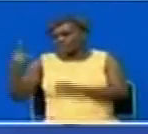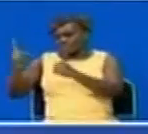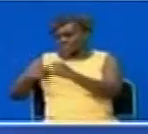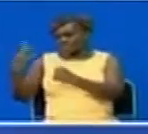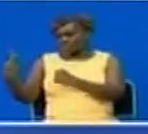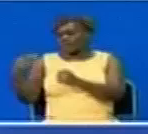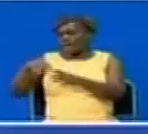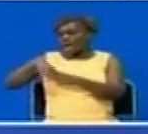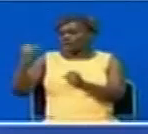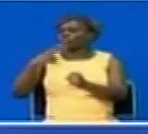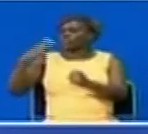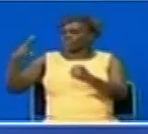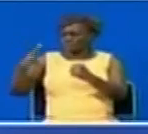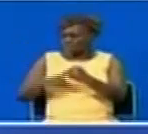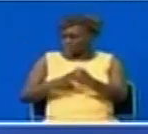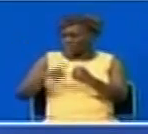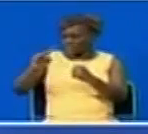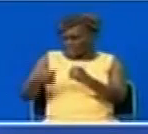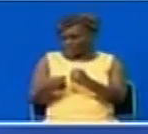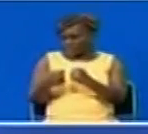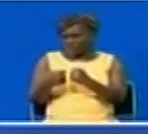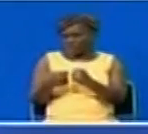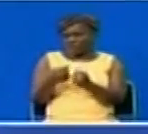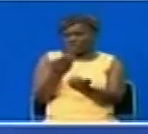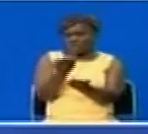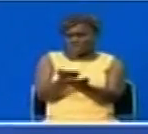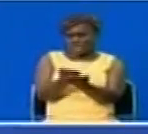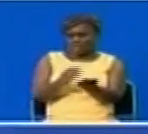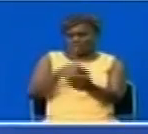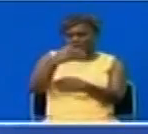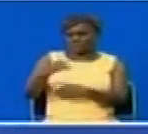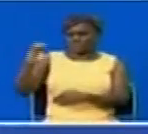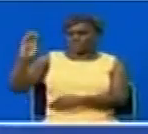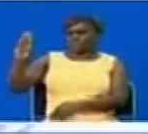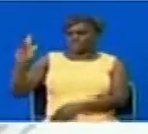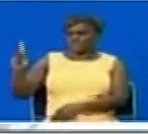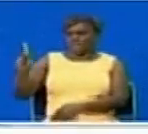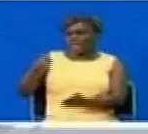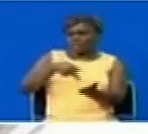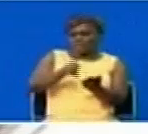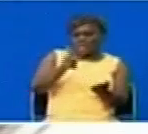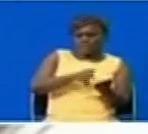of 7,700 depositors lodged claims after the CBK offered to pay